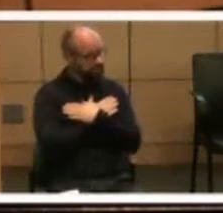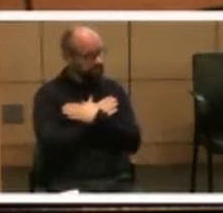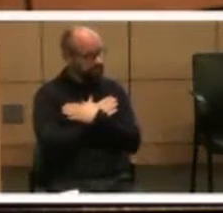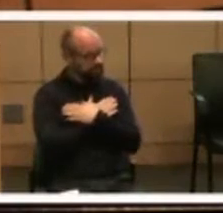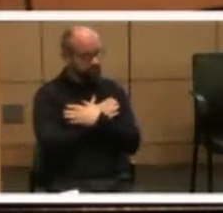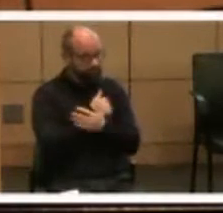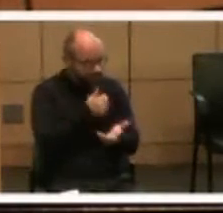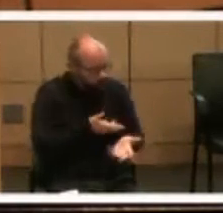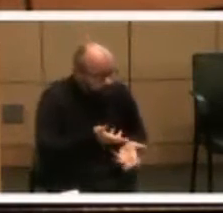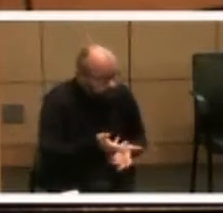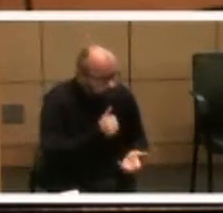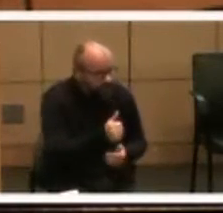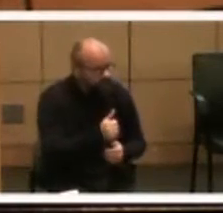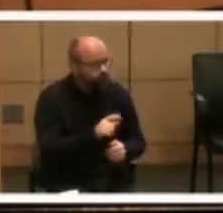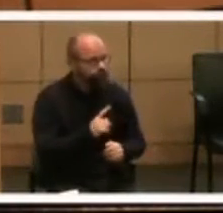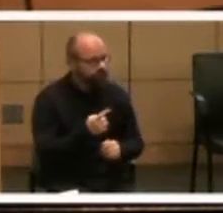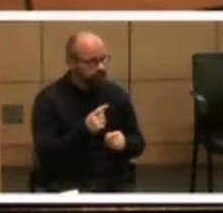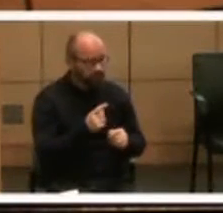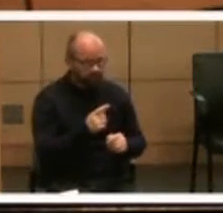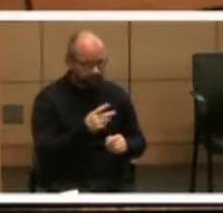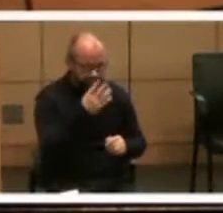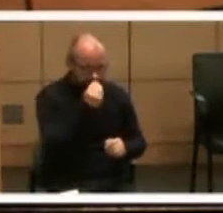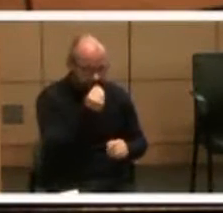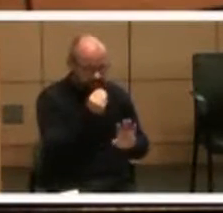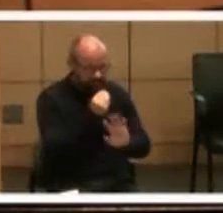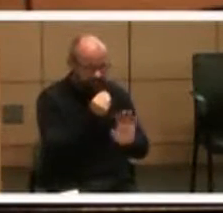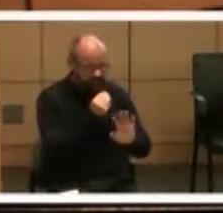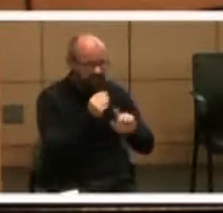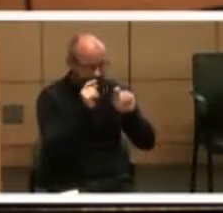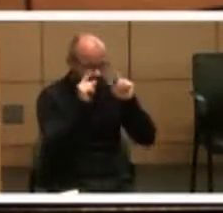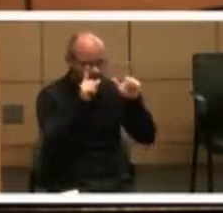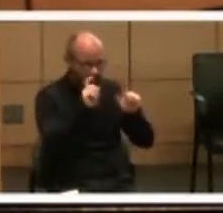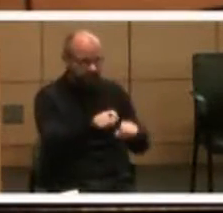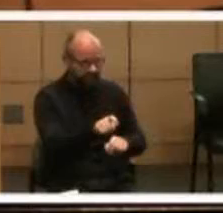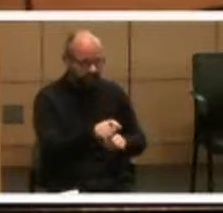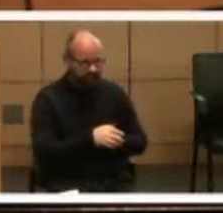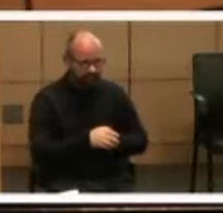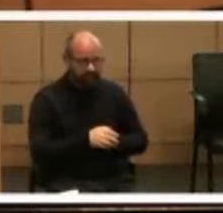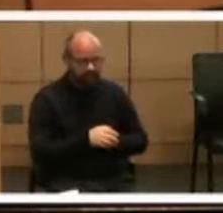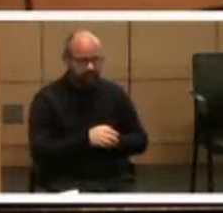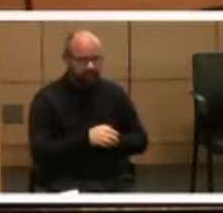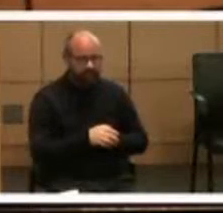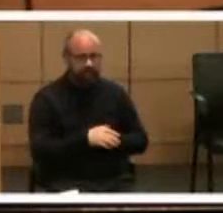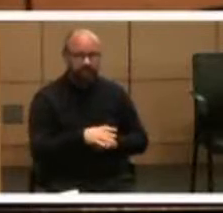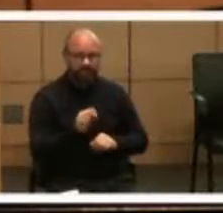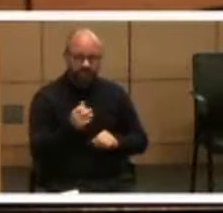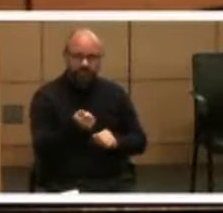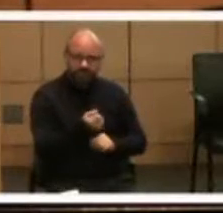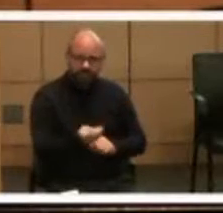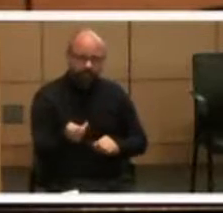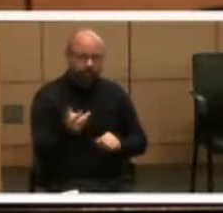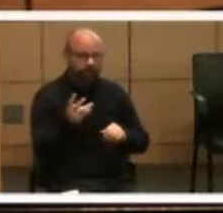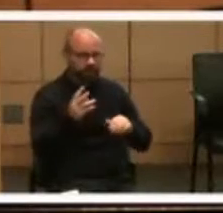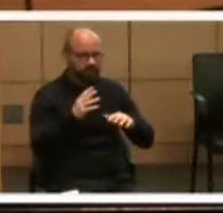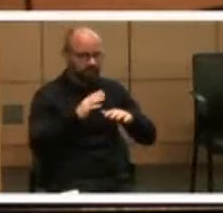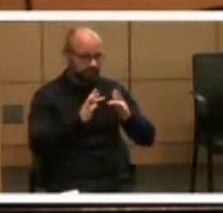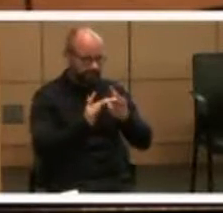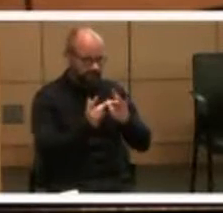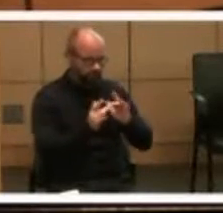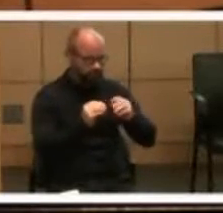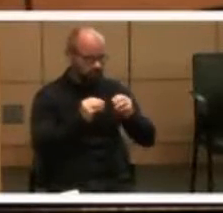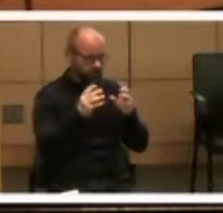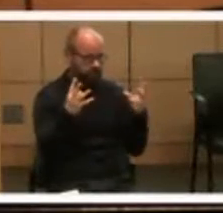participation. They just need to stay awake. And they have found that there are multiple networks involved in different areas of the